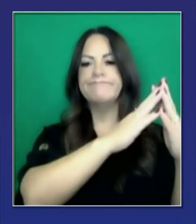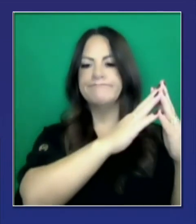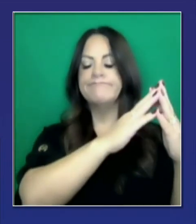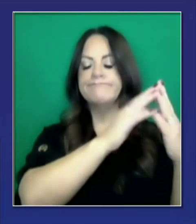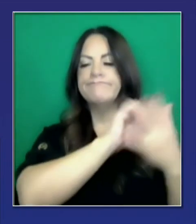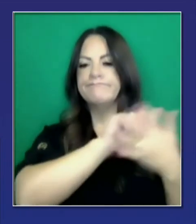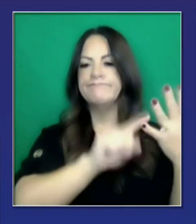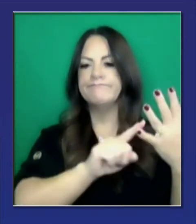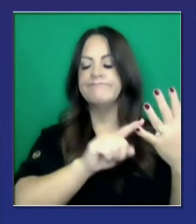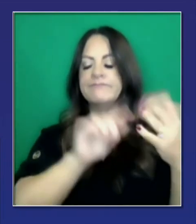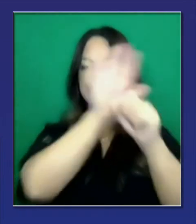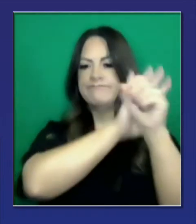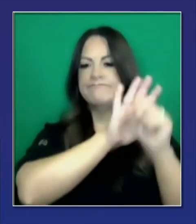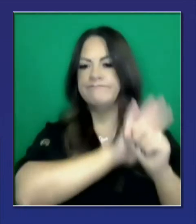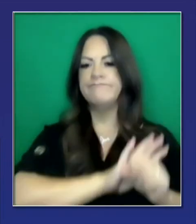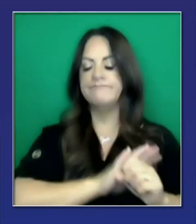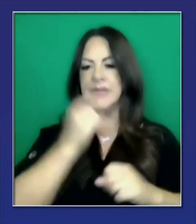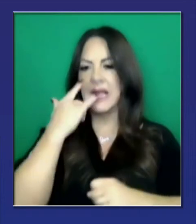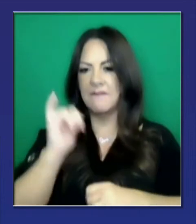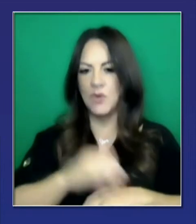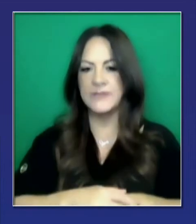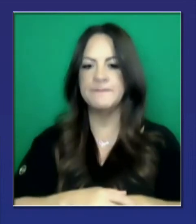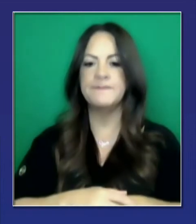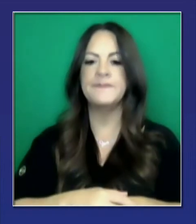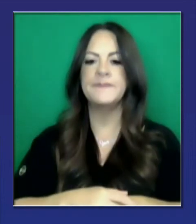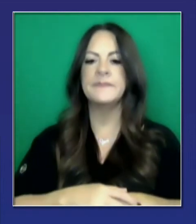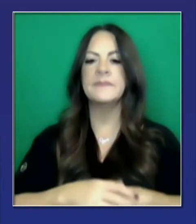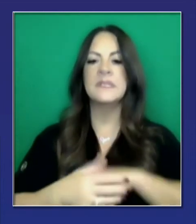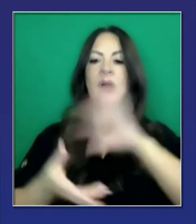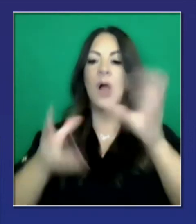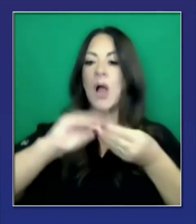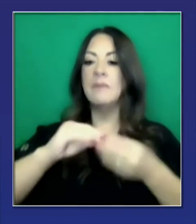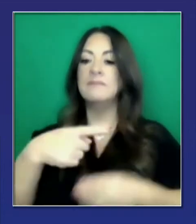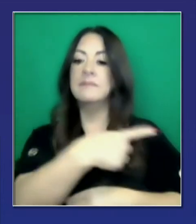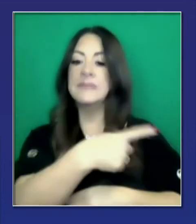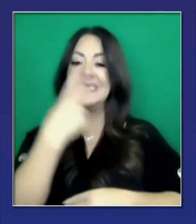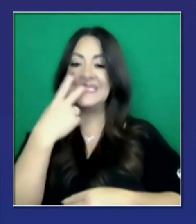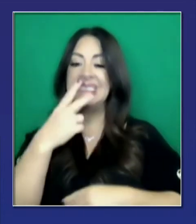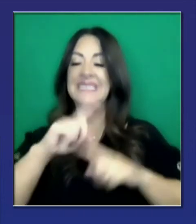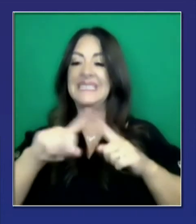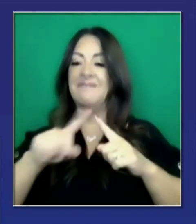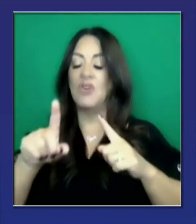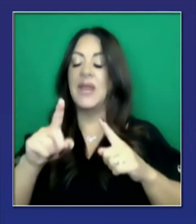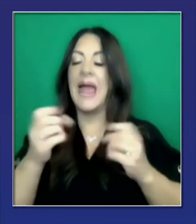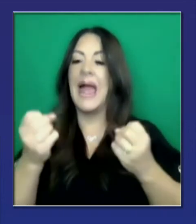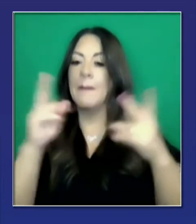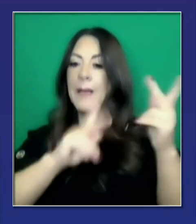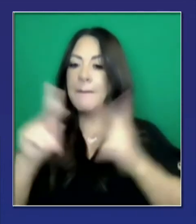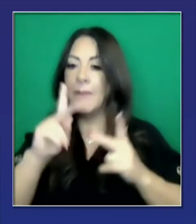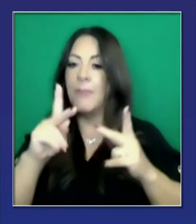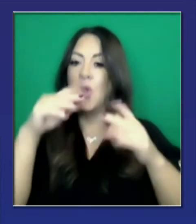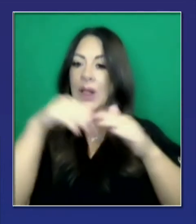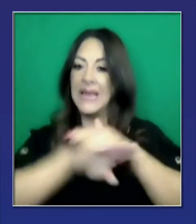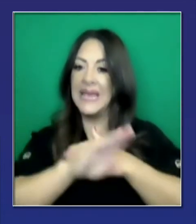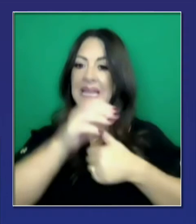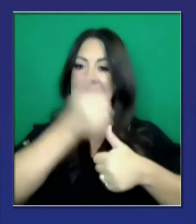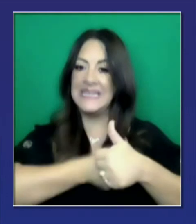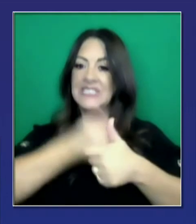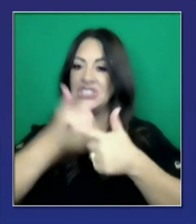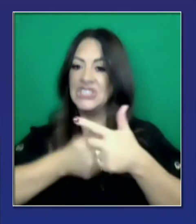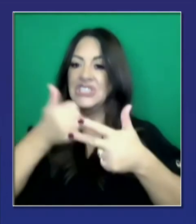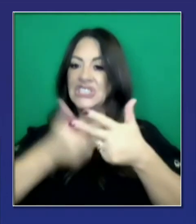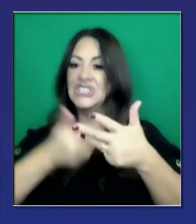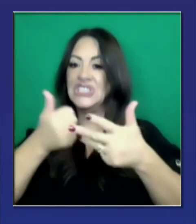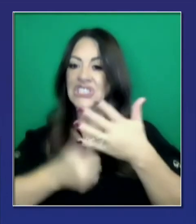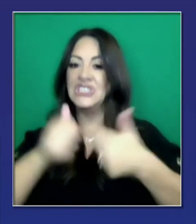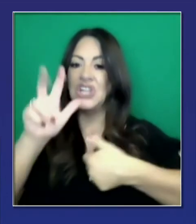see 67 patients now in these facilities, helping just modestly at this stage, to decompress